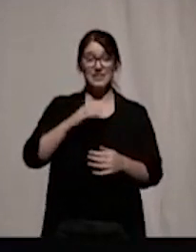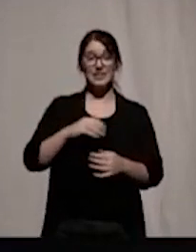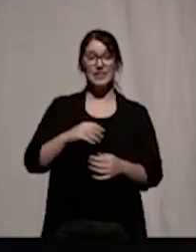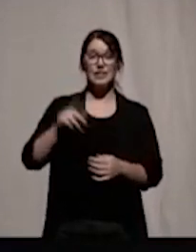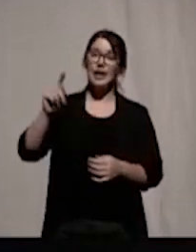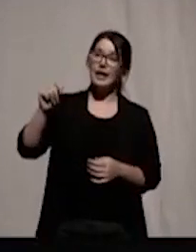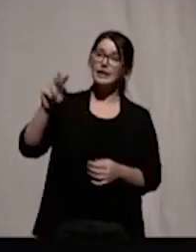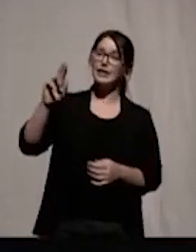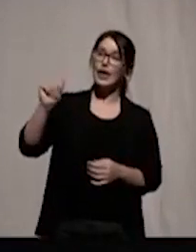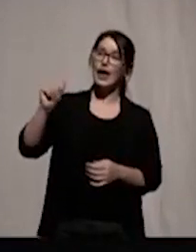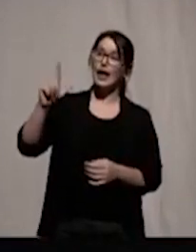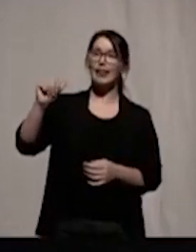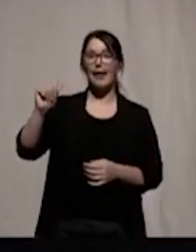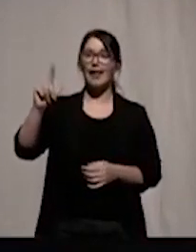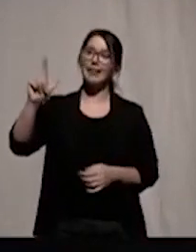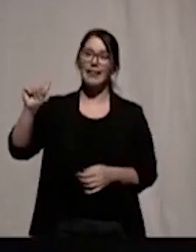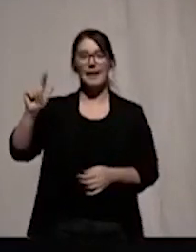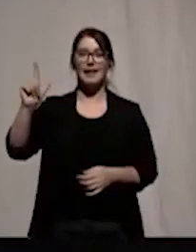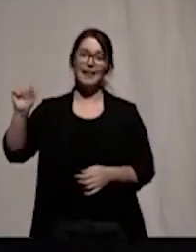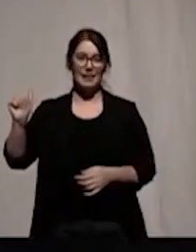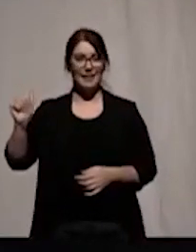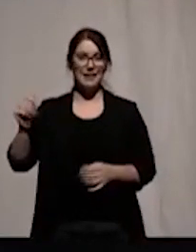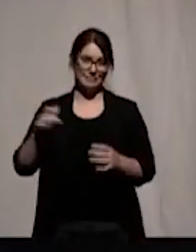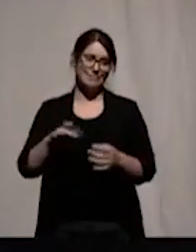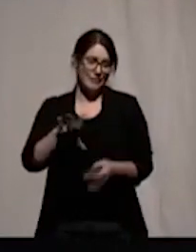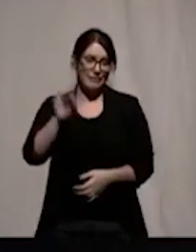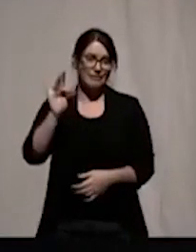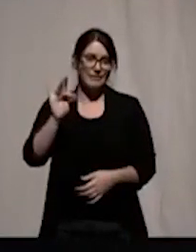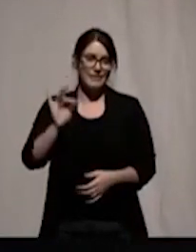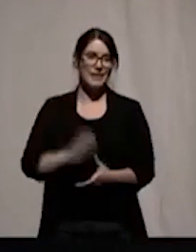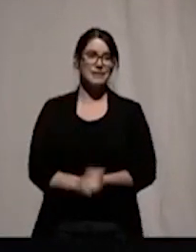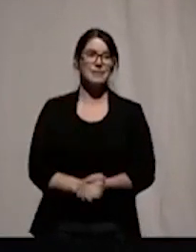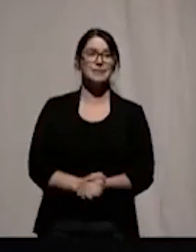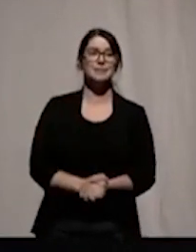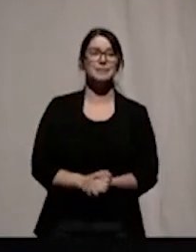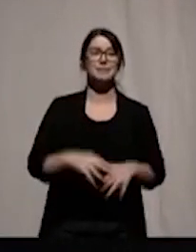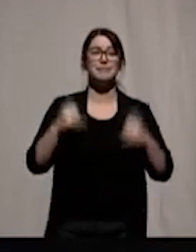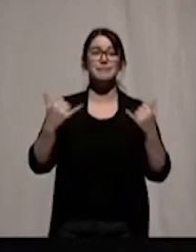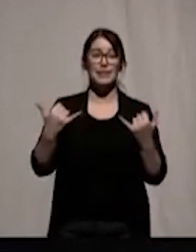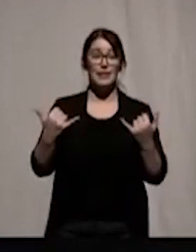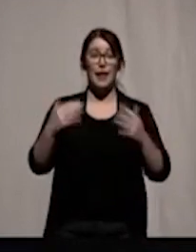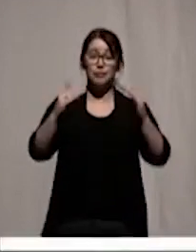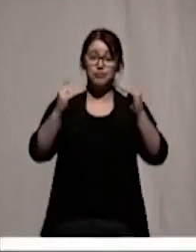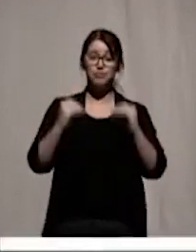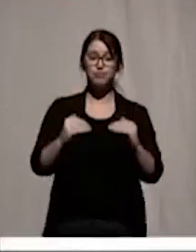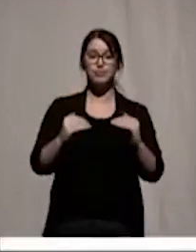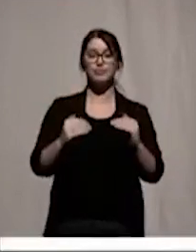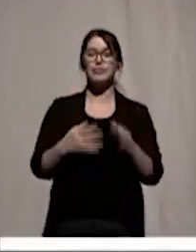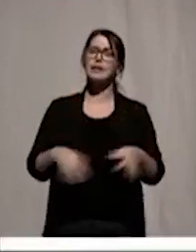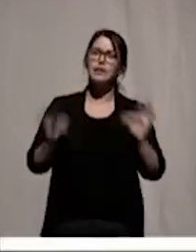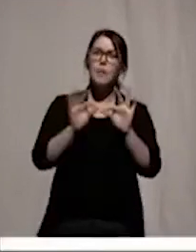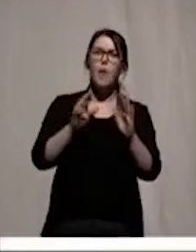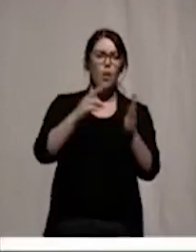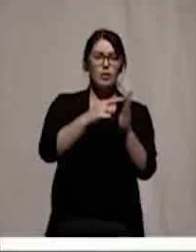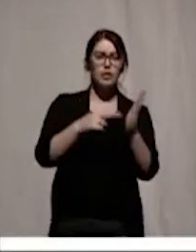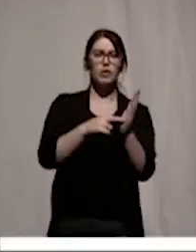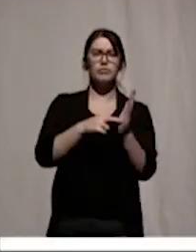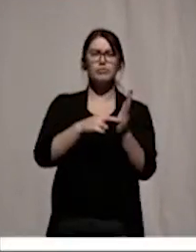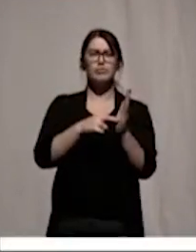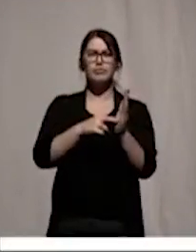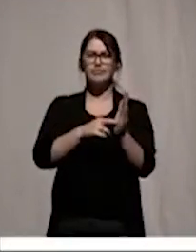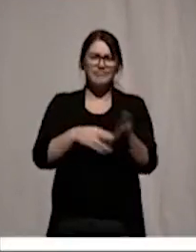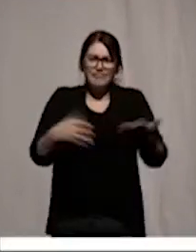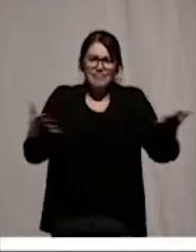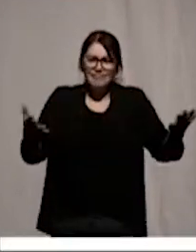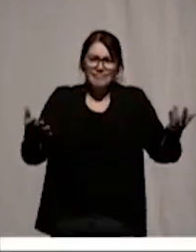what we're gonna do is move on to the next part. That's just gonna show you that, you know, you can break down those rules. There's no boundaries. You don't have to, you